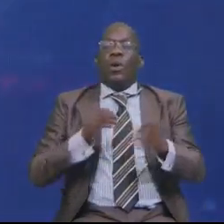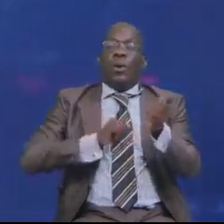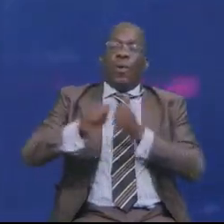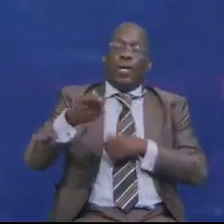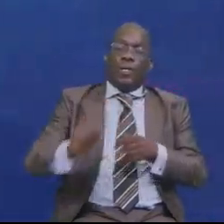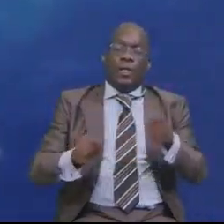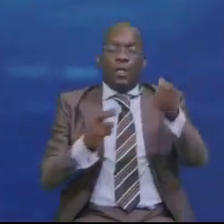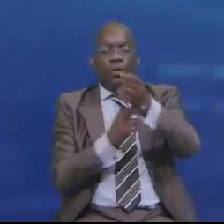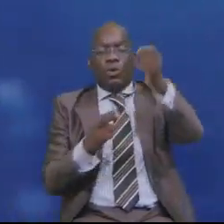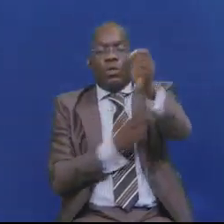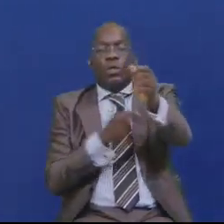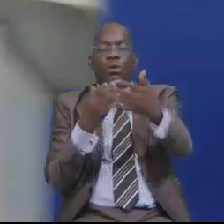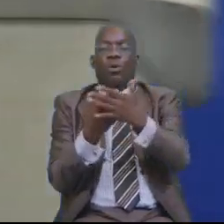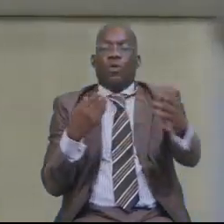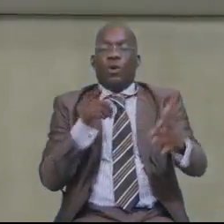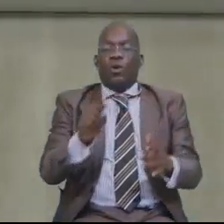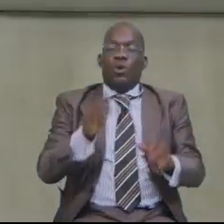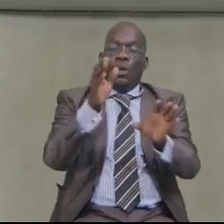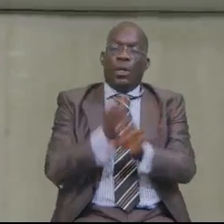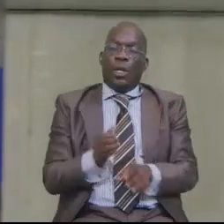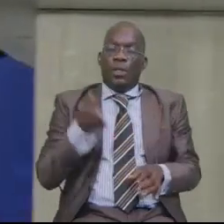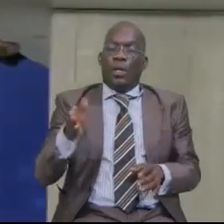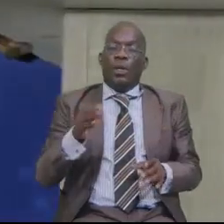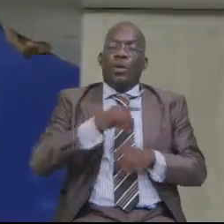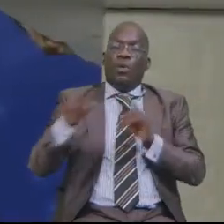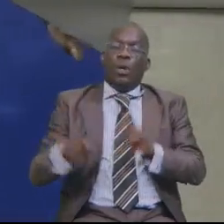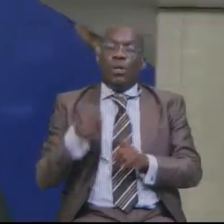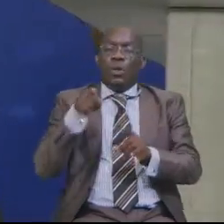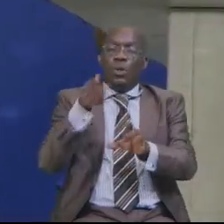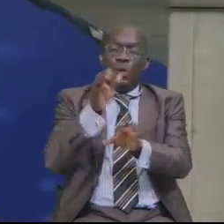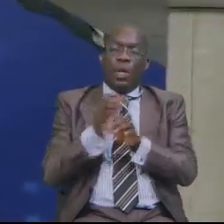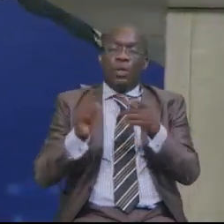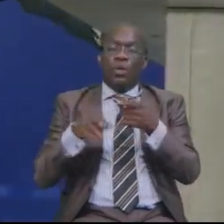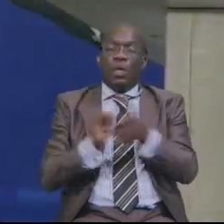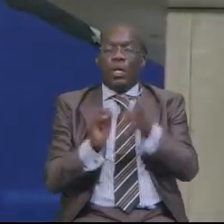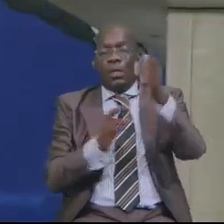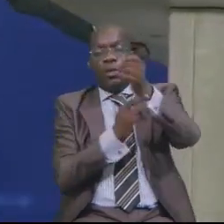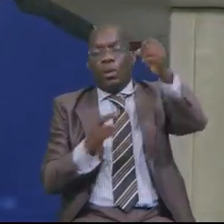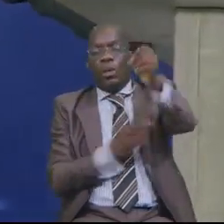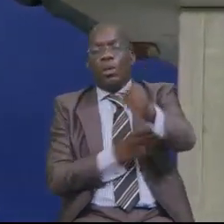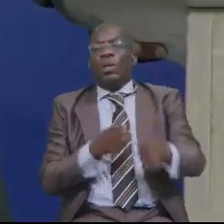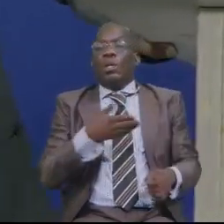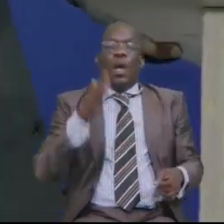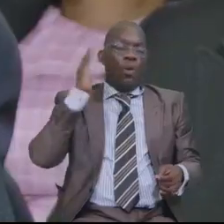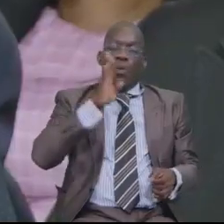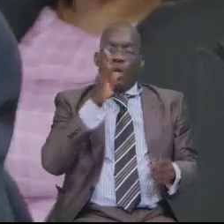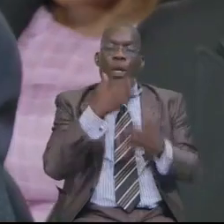When you get to that bridge, there'll be the heavenly power that will carry you